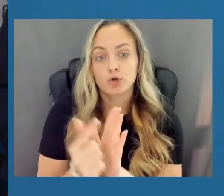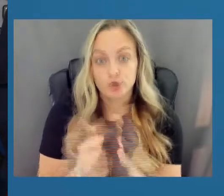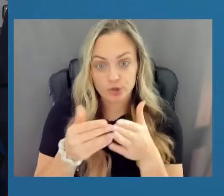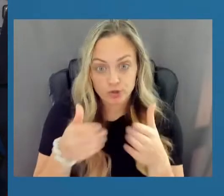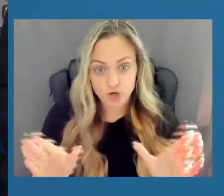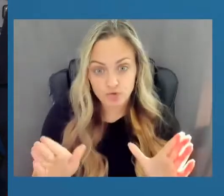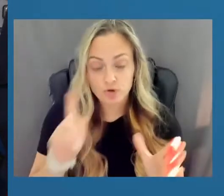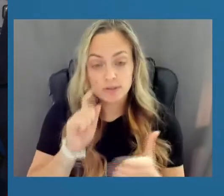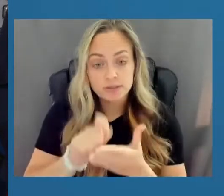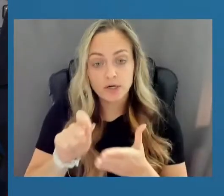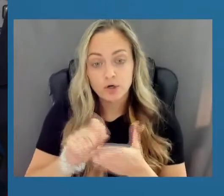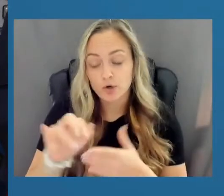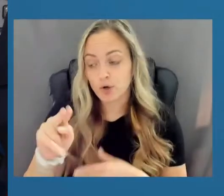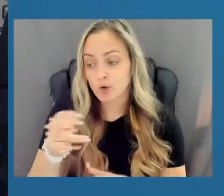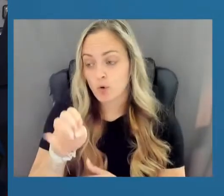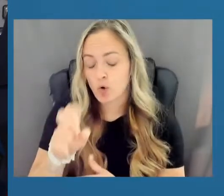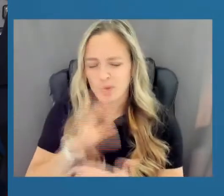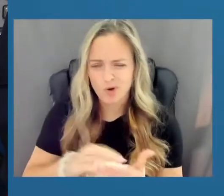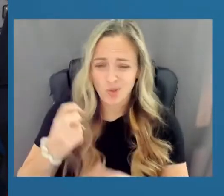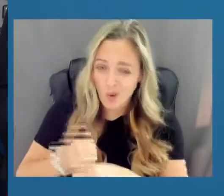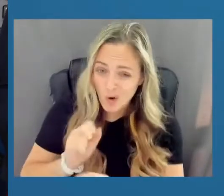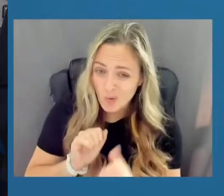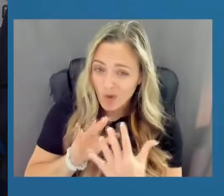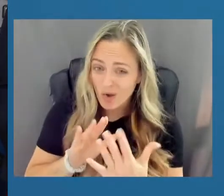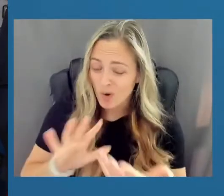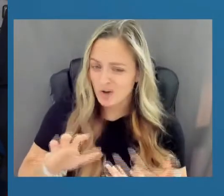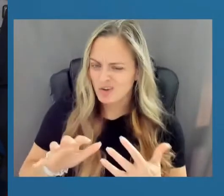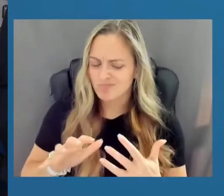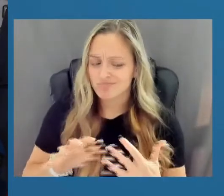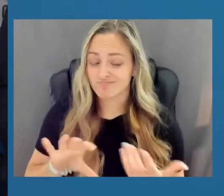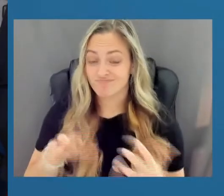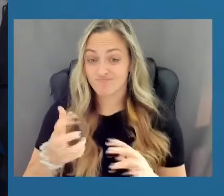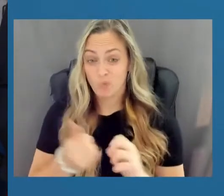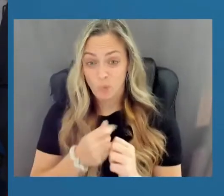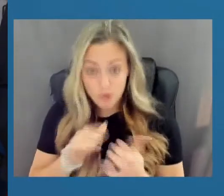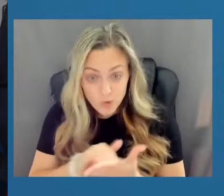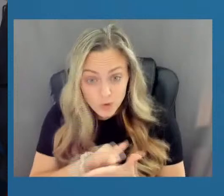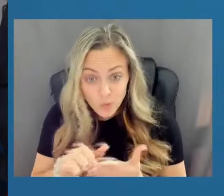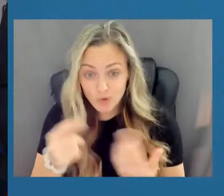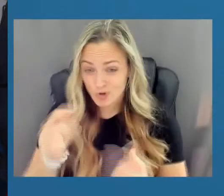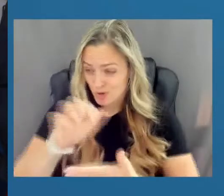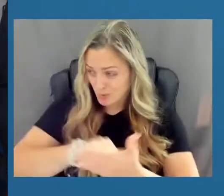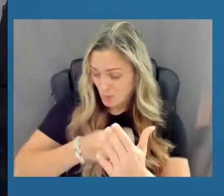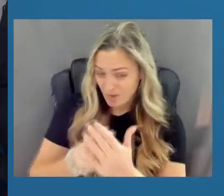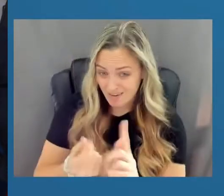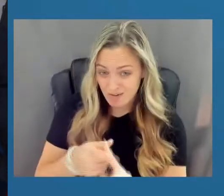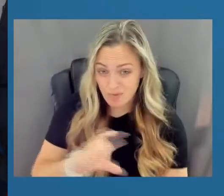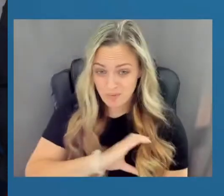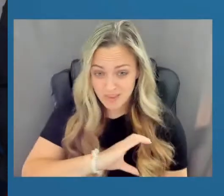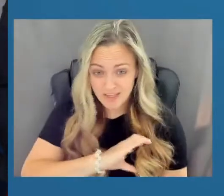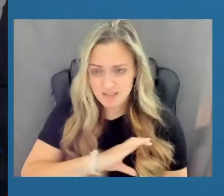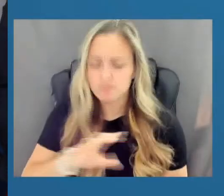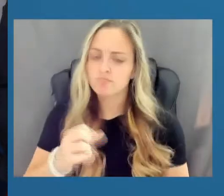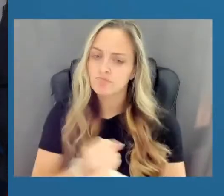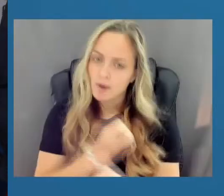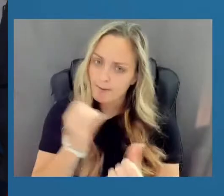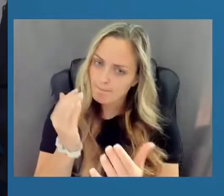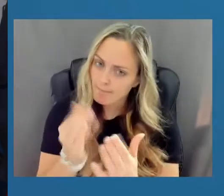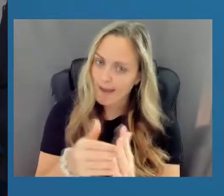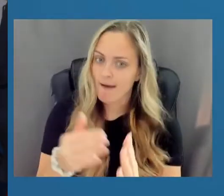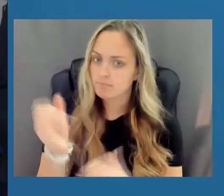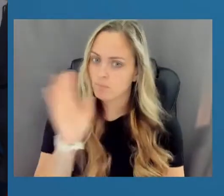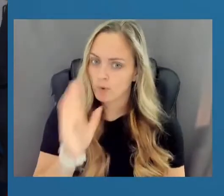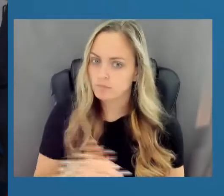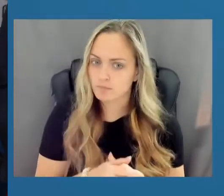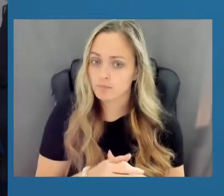is learning the hard way that when you mess with New York, you try to defund our police. We're going to fight back, and we're going to win, whether it's personal appeals